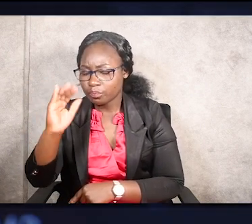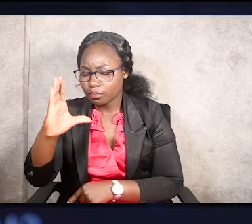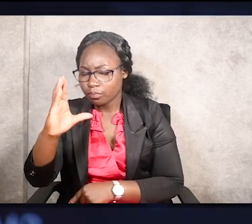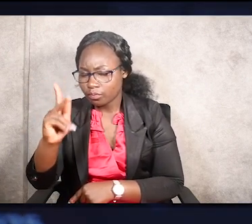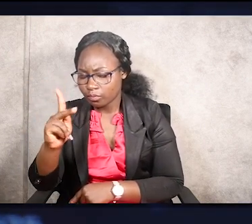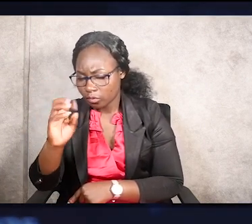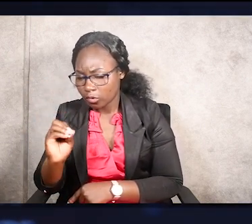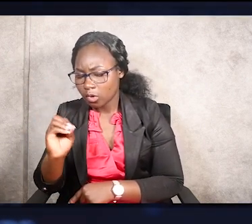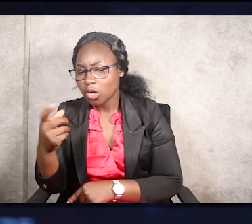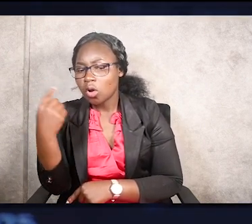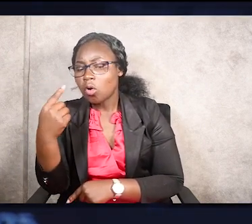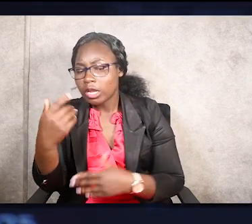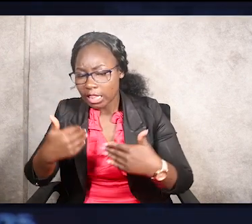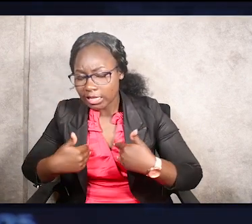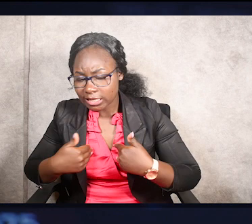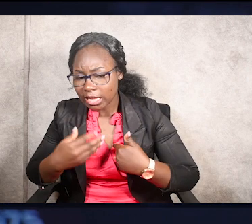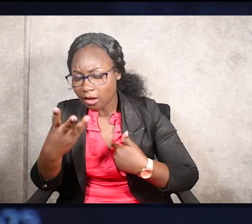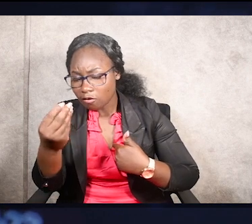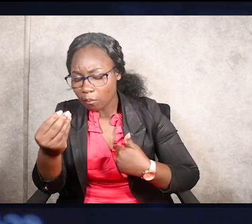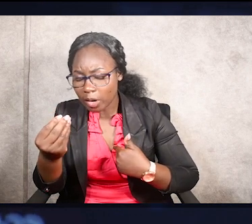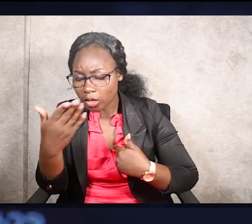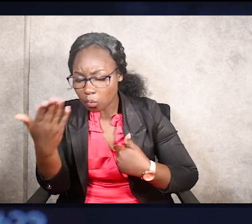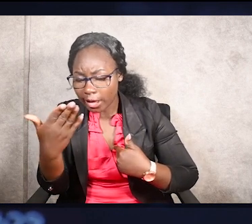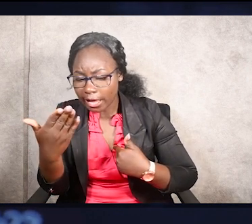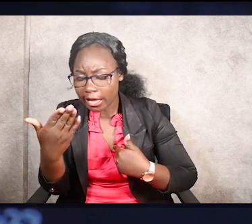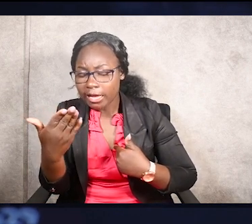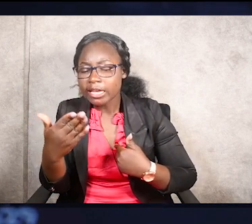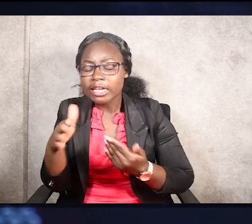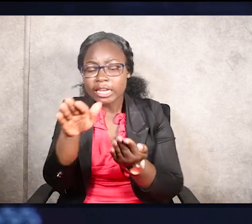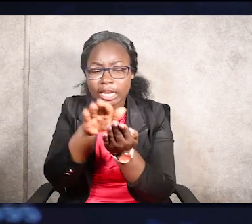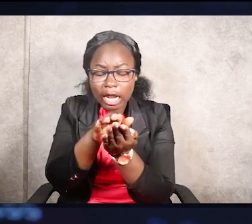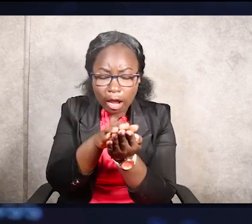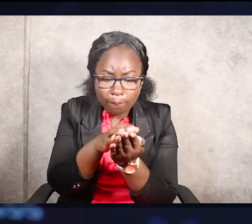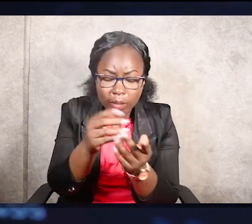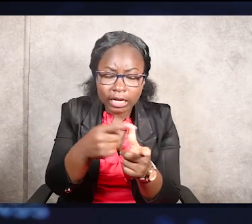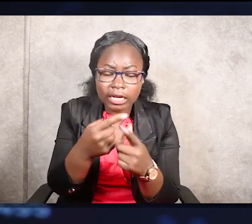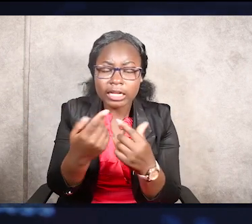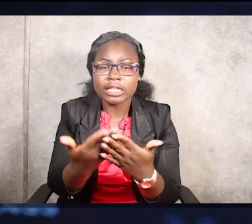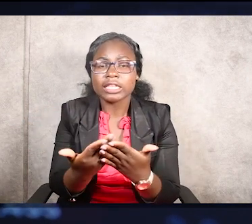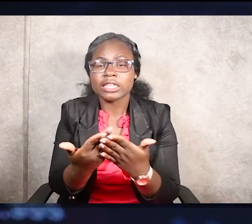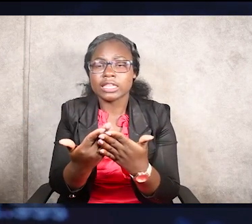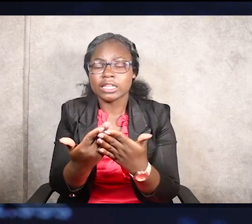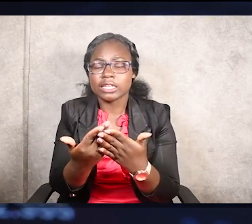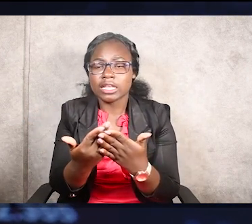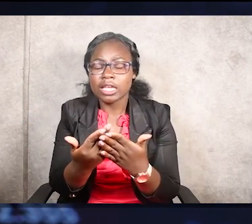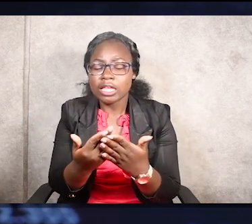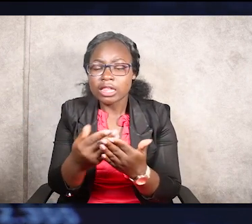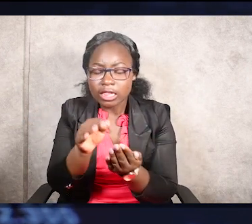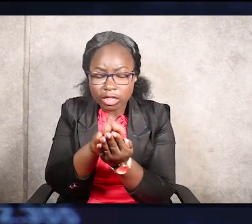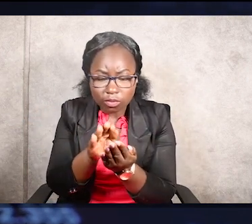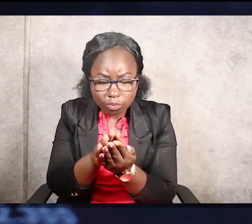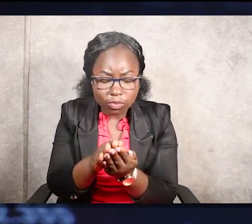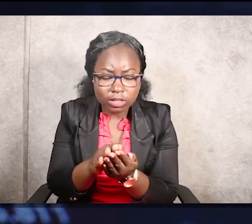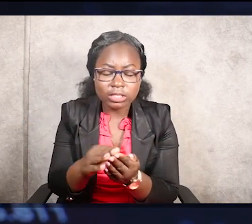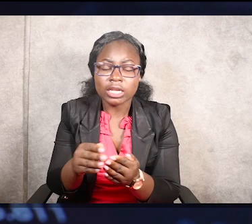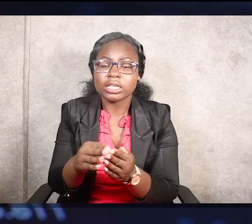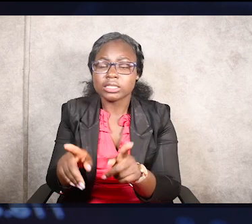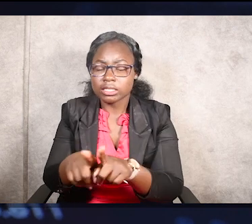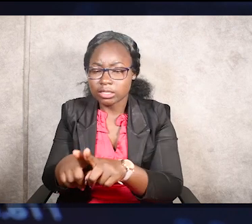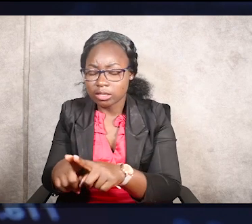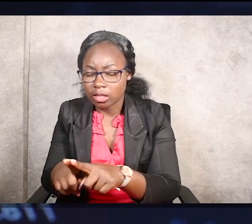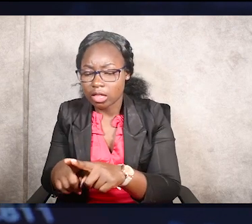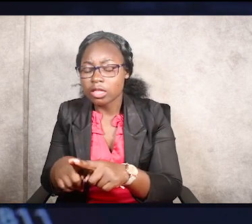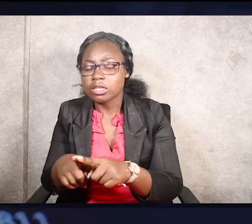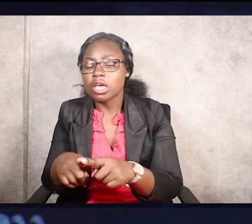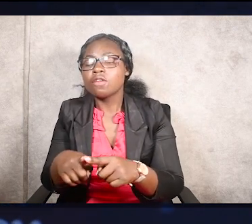they consolidated the money in a commercial bank. Then one person or one business goes to the same commercial bank and borrows the